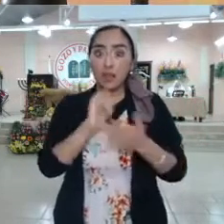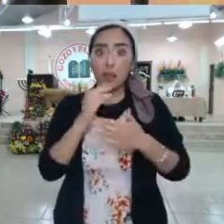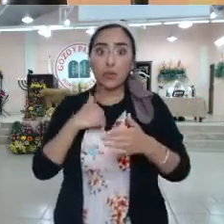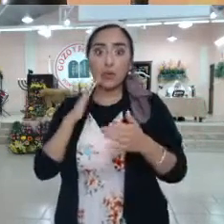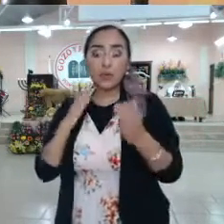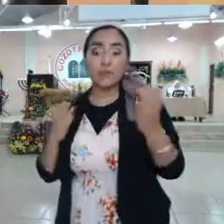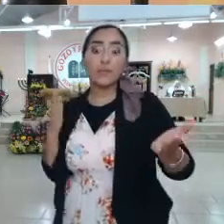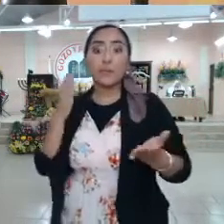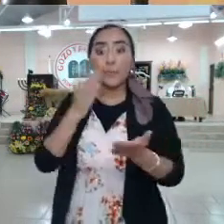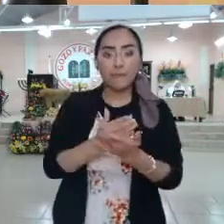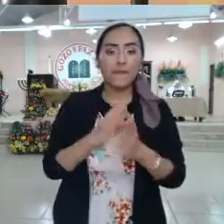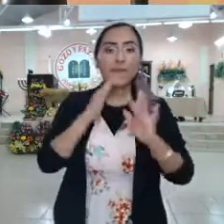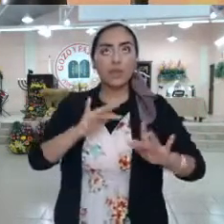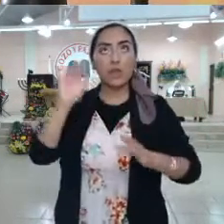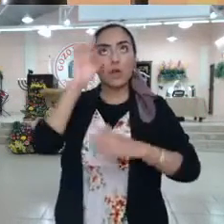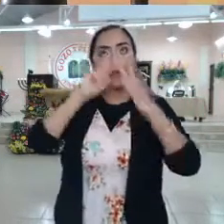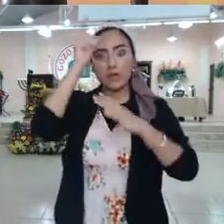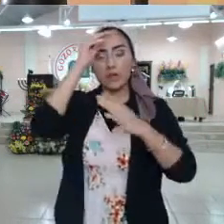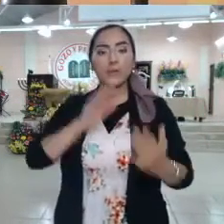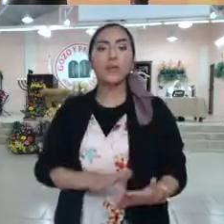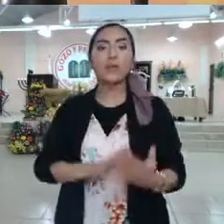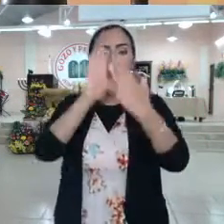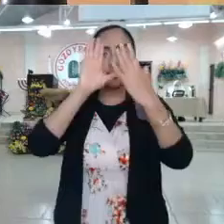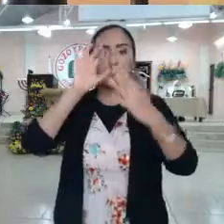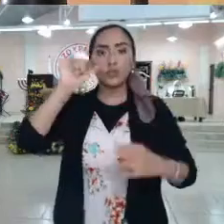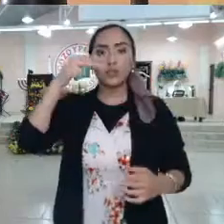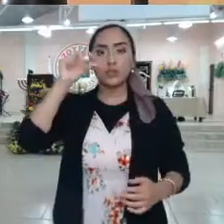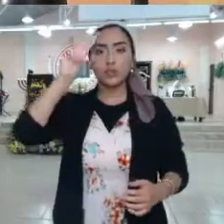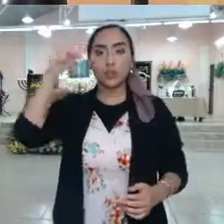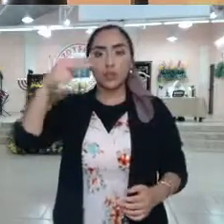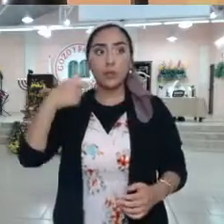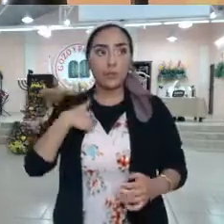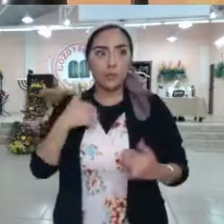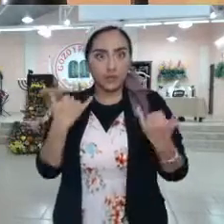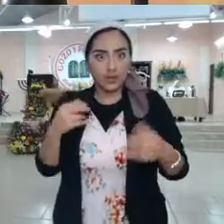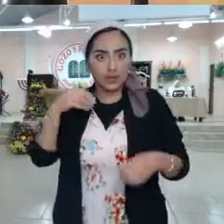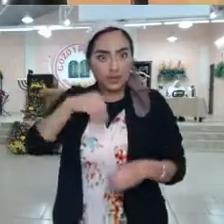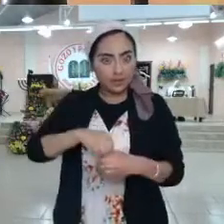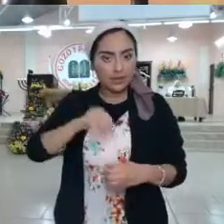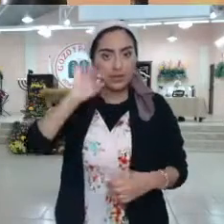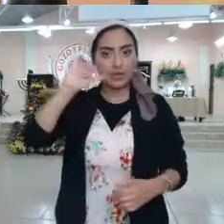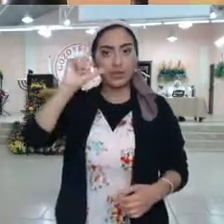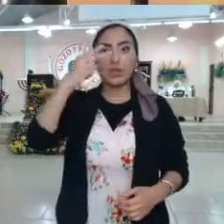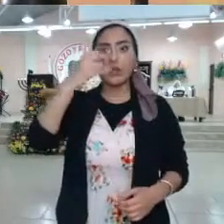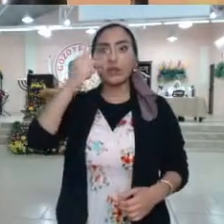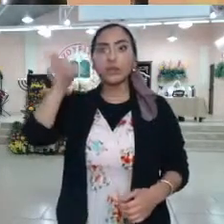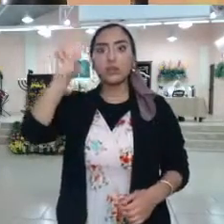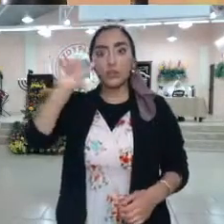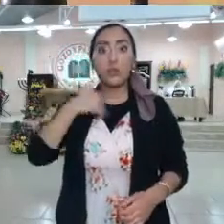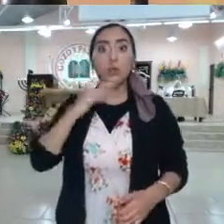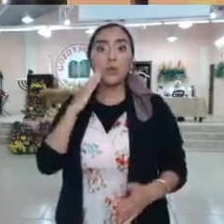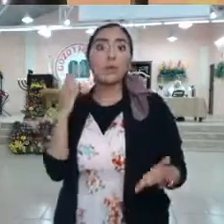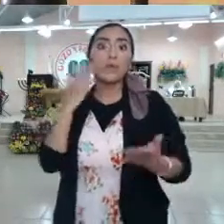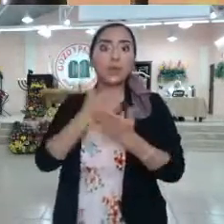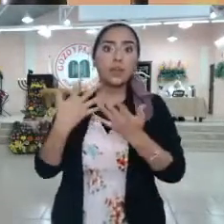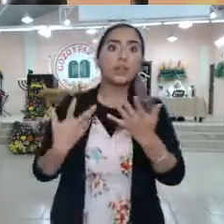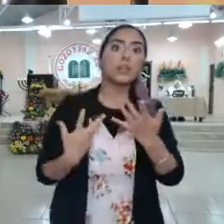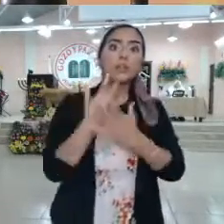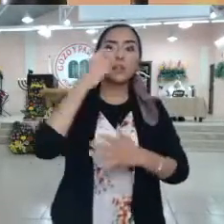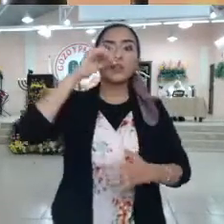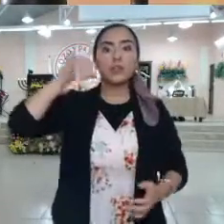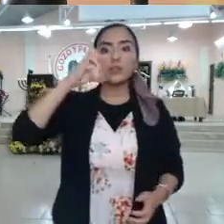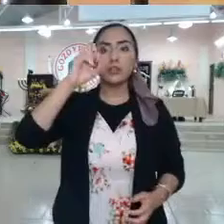like that, we will go by the Eternal Father's compassion in front of Yahweh, that we are in Joshua. And we're going to go into the